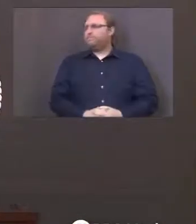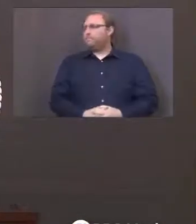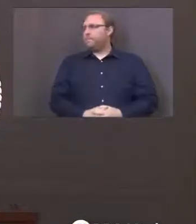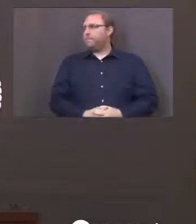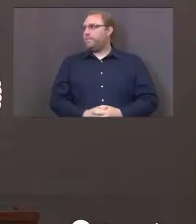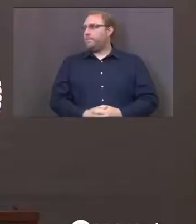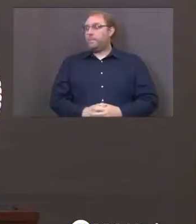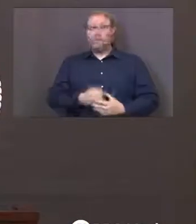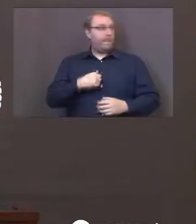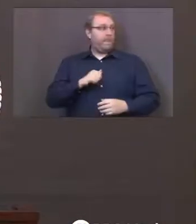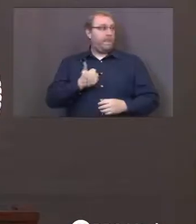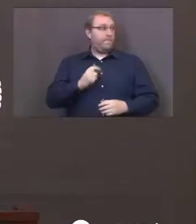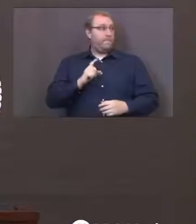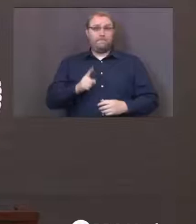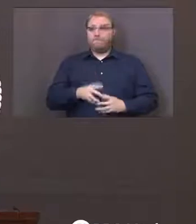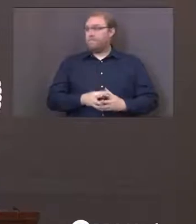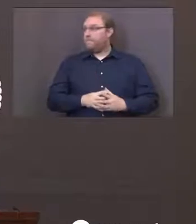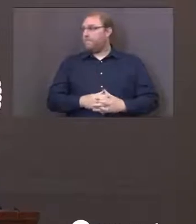Next question.